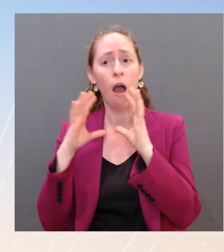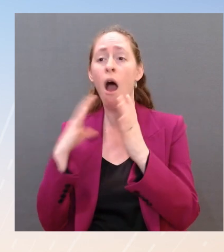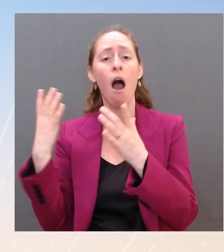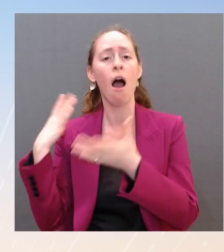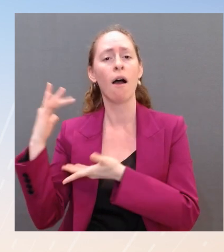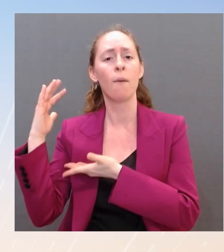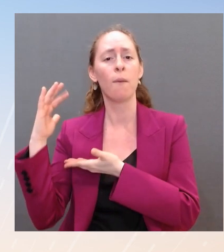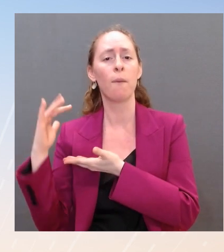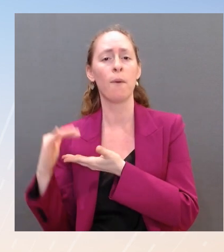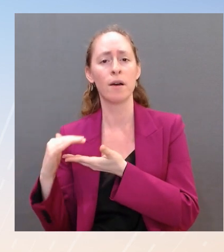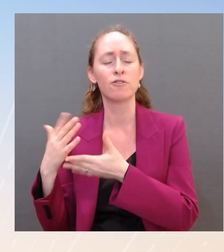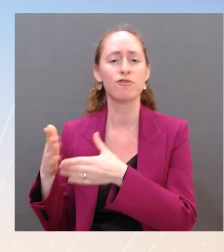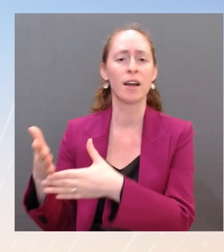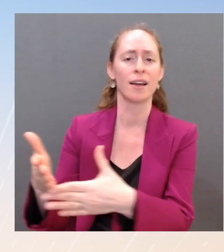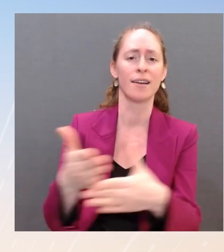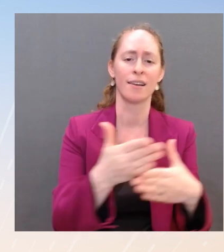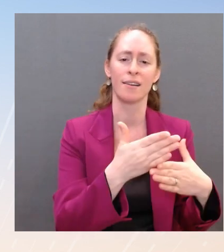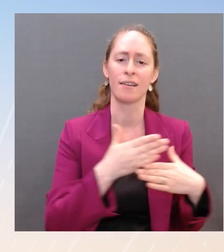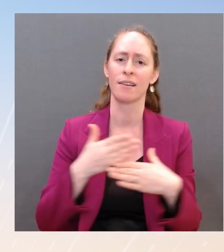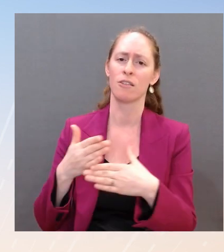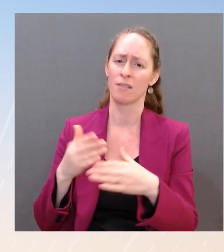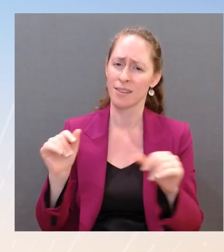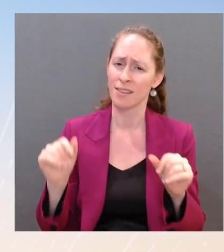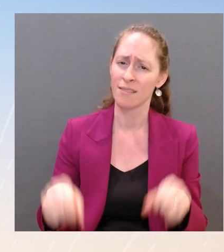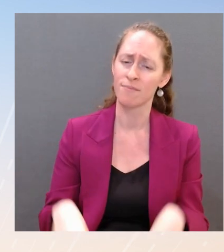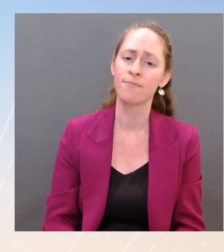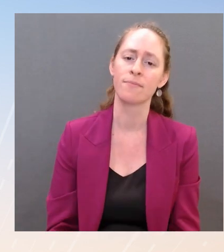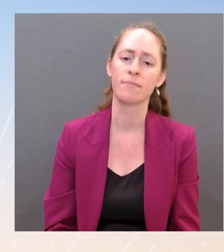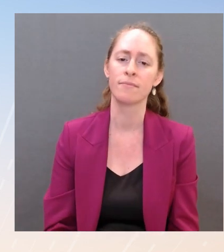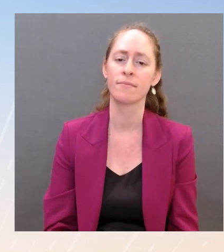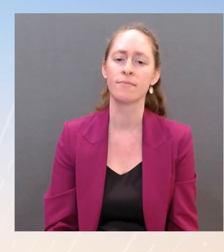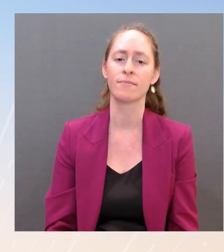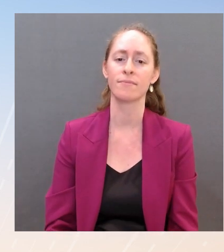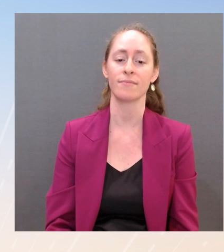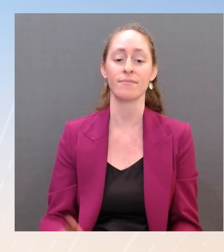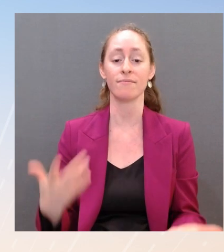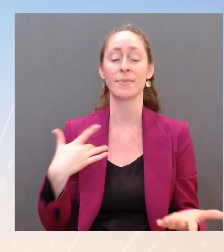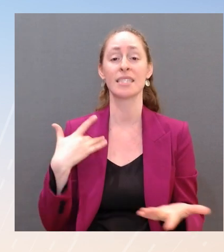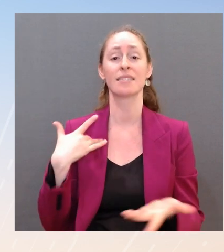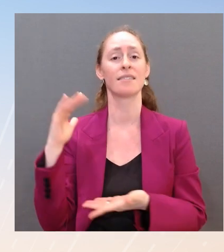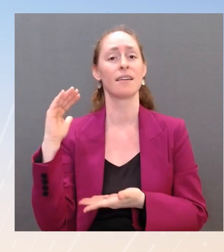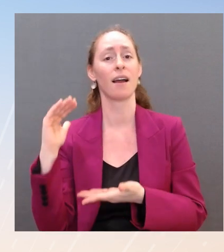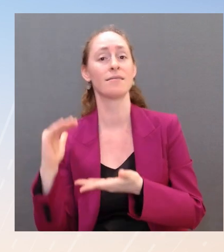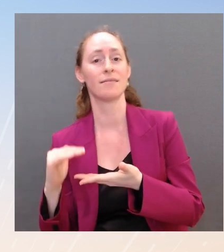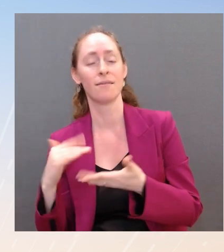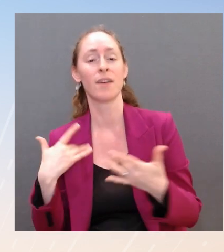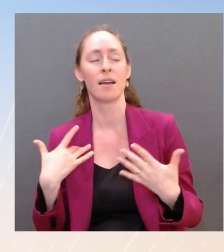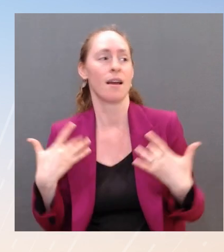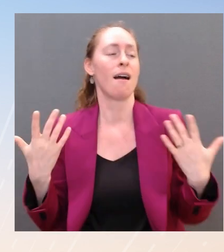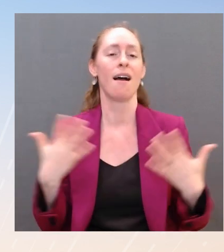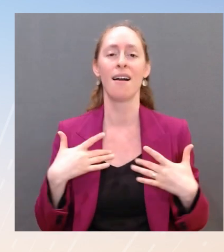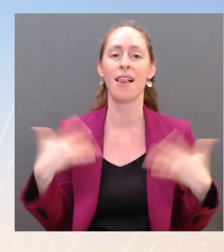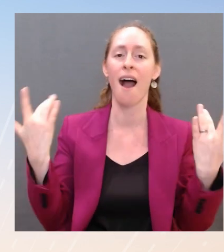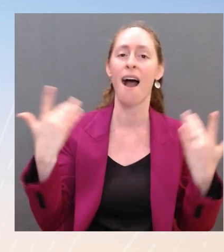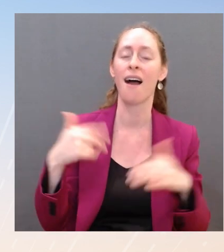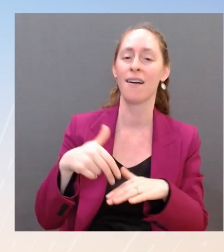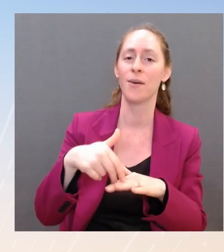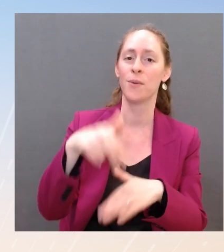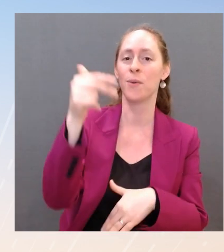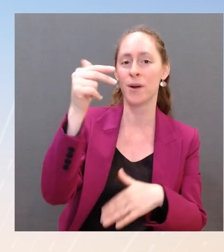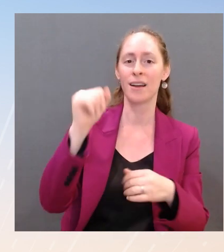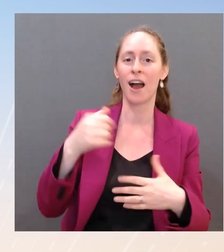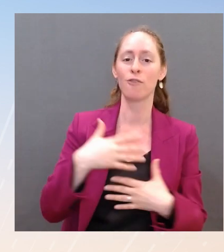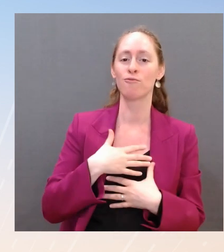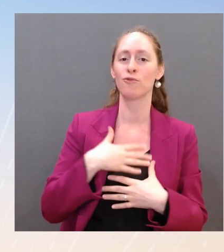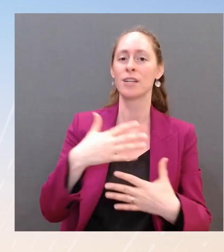light. And that's why I'm so grateful to all of you here. It